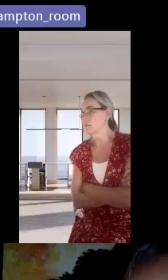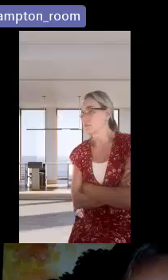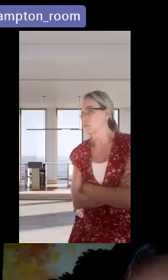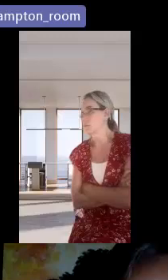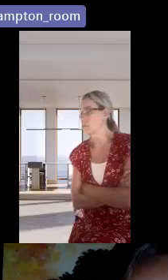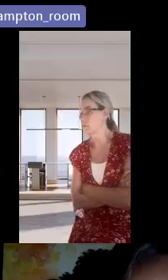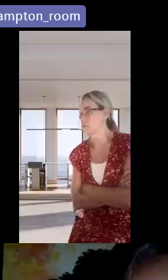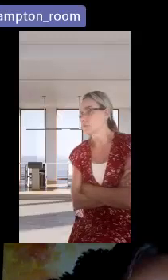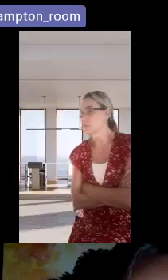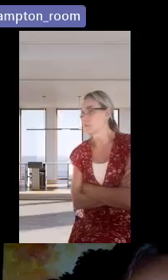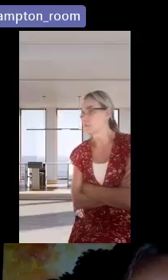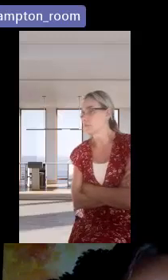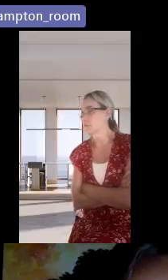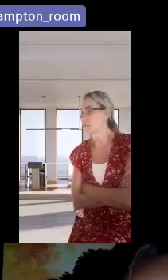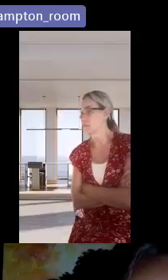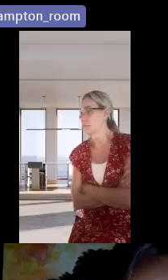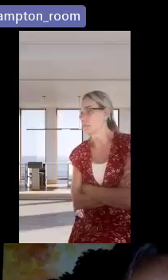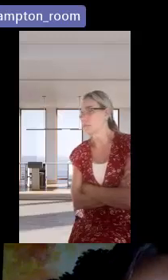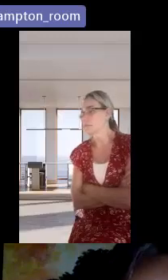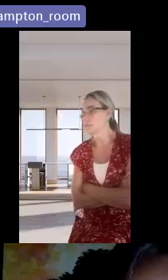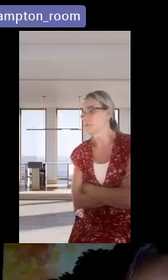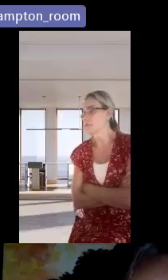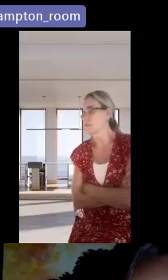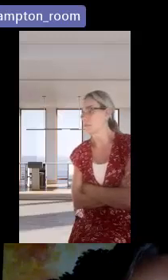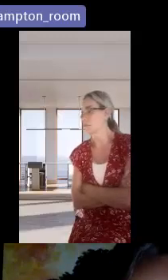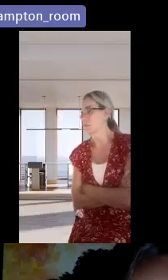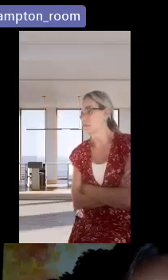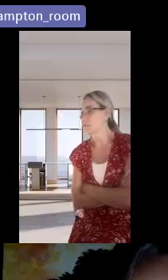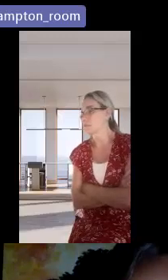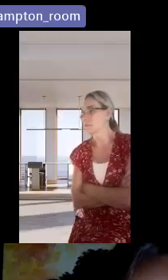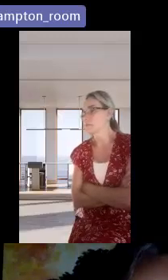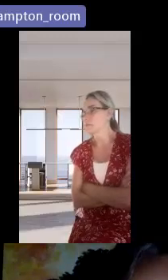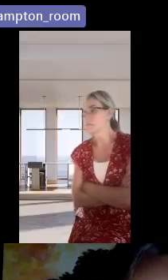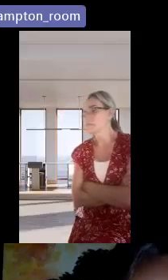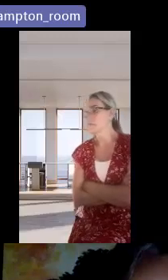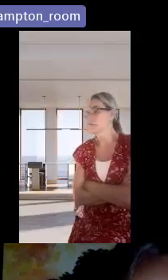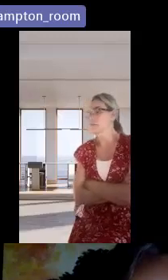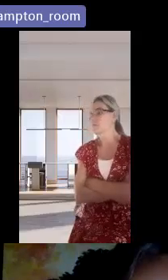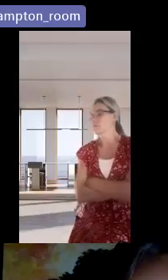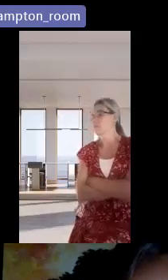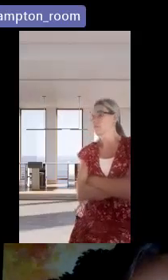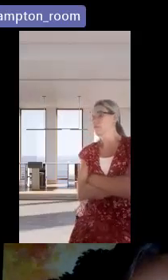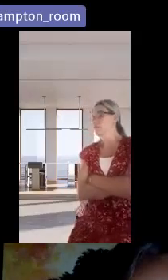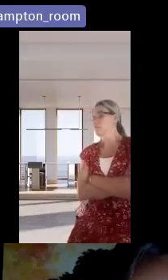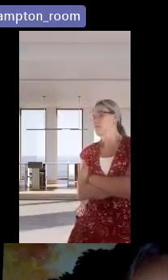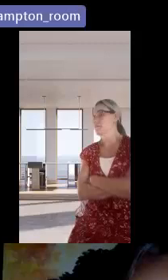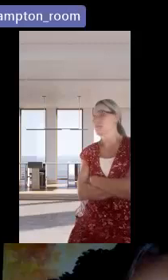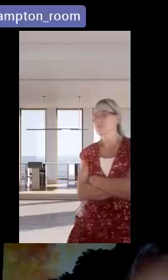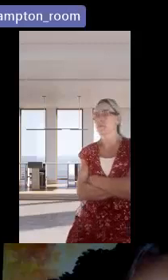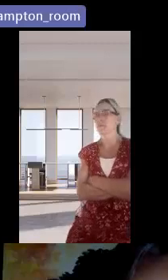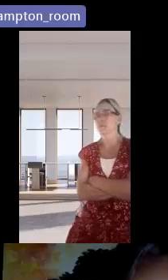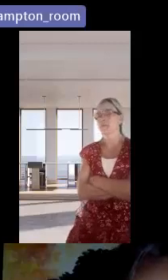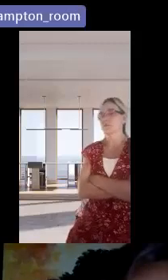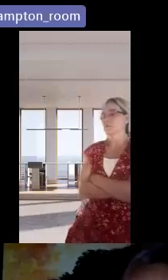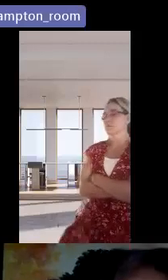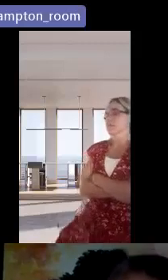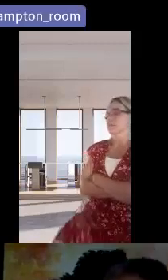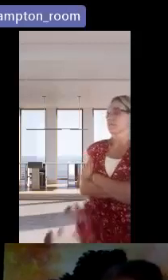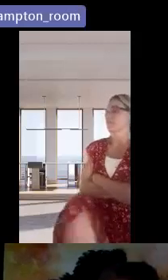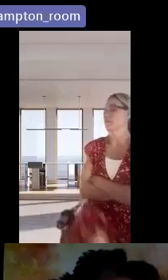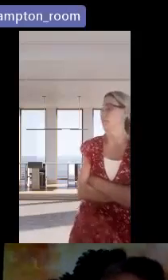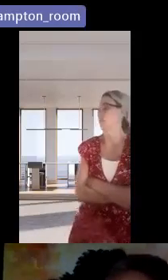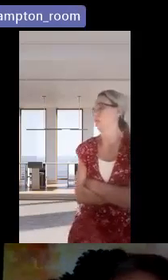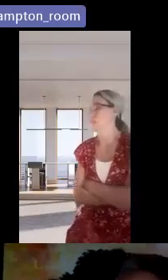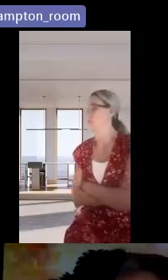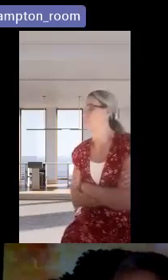year. The 14 million is the 24-25. So what you're seeing is a potential